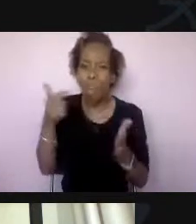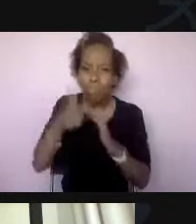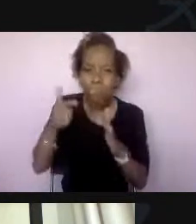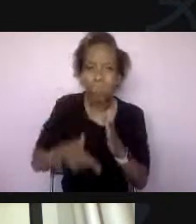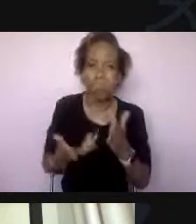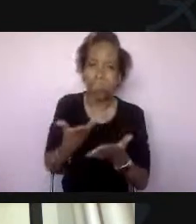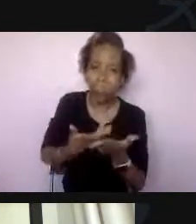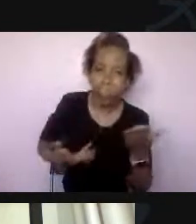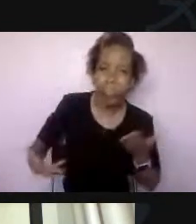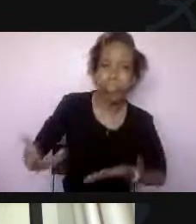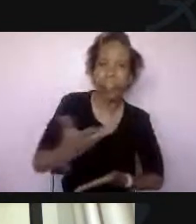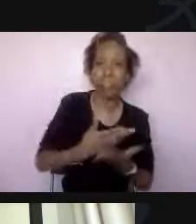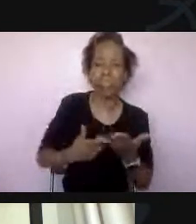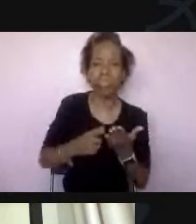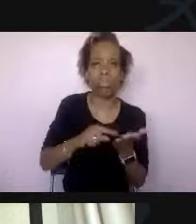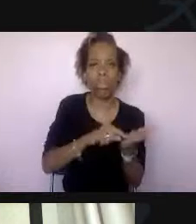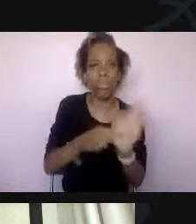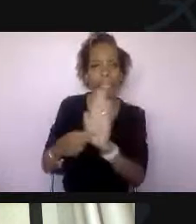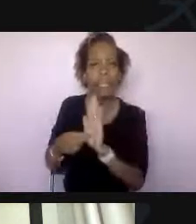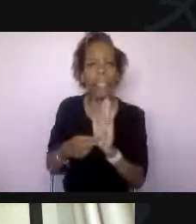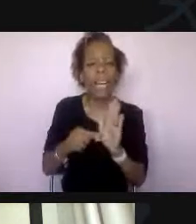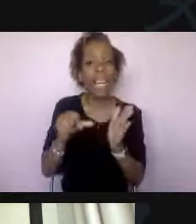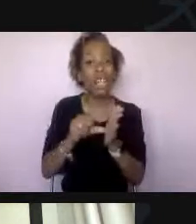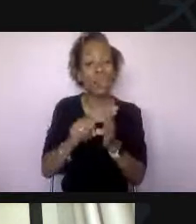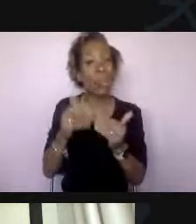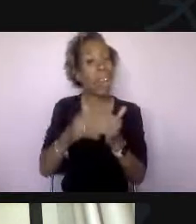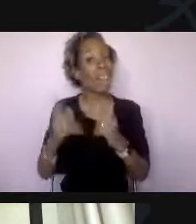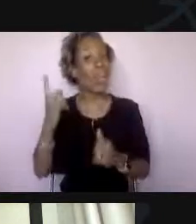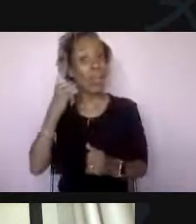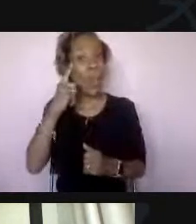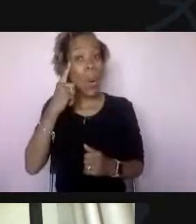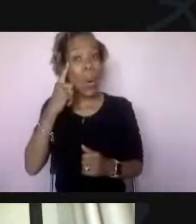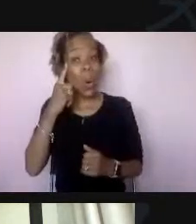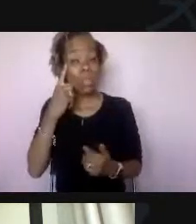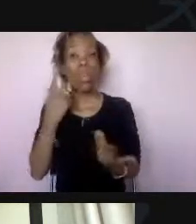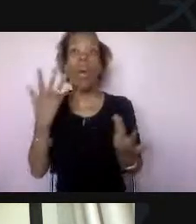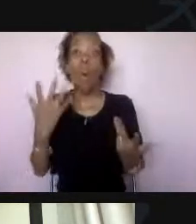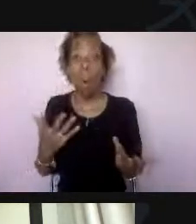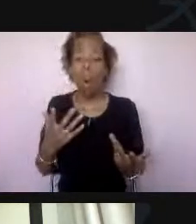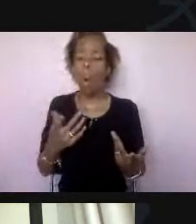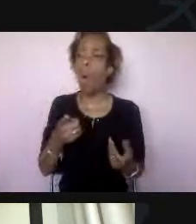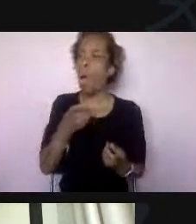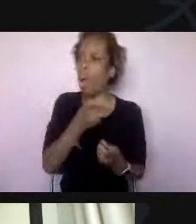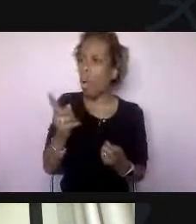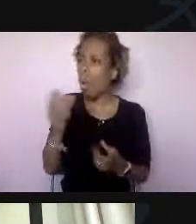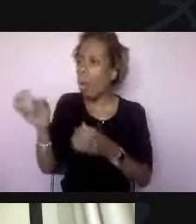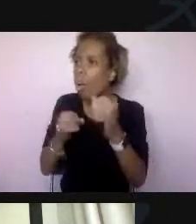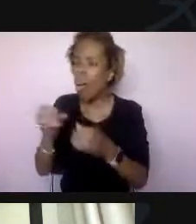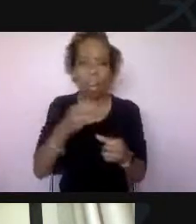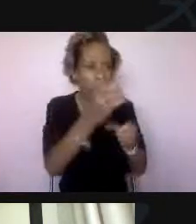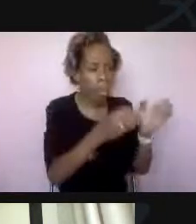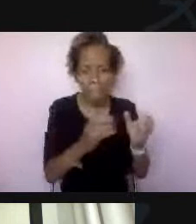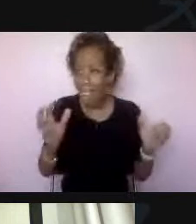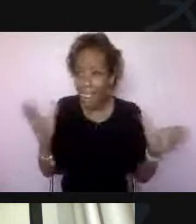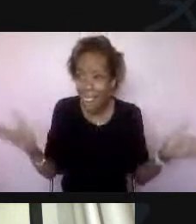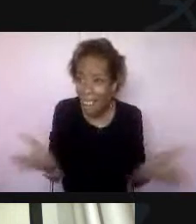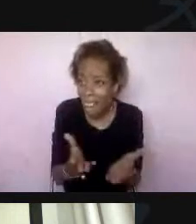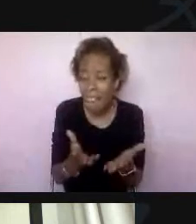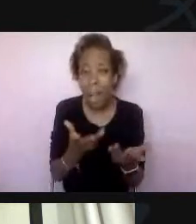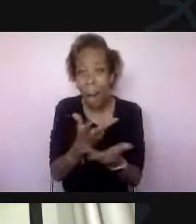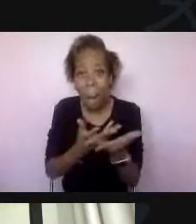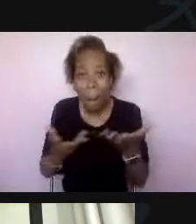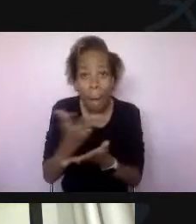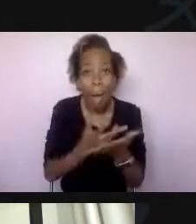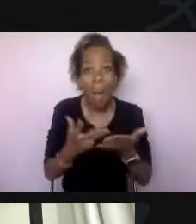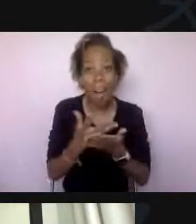it'll highlight issues you hadn't considered before, and maybe it'll give you an opportunity to bring together groups of workers you haven't thought about bringing together before. So I think